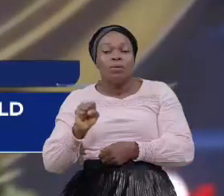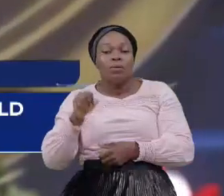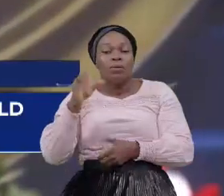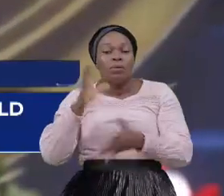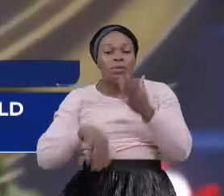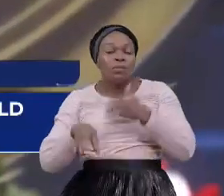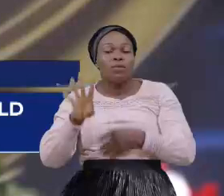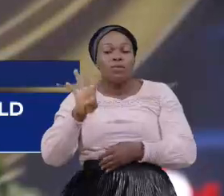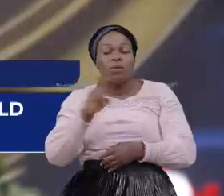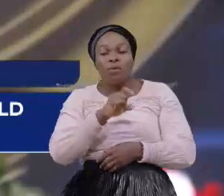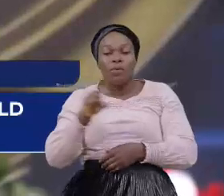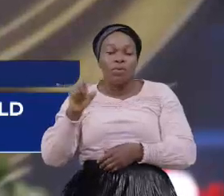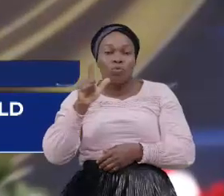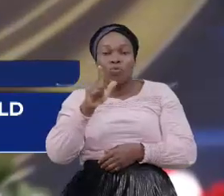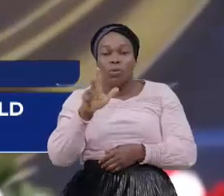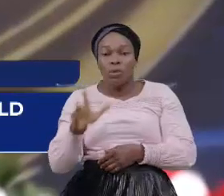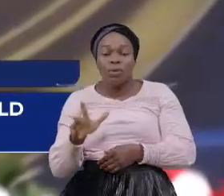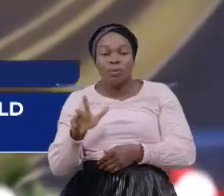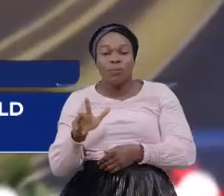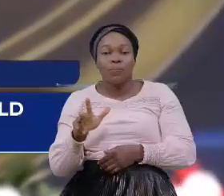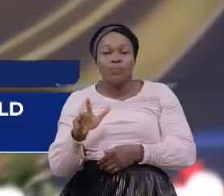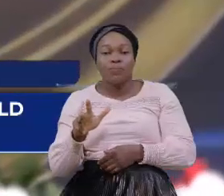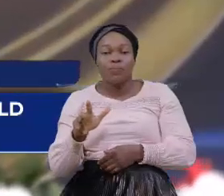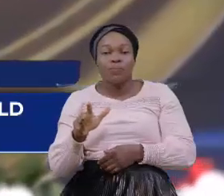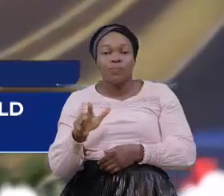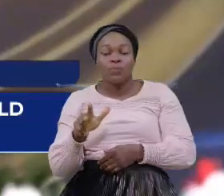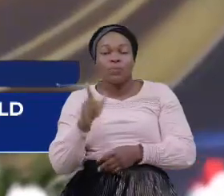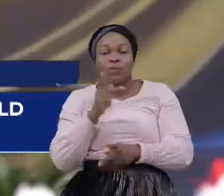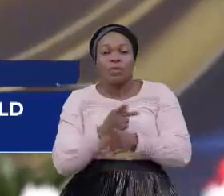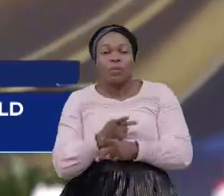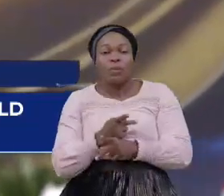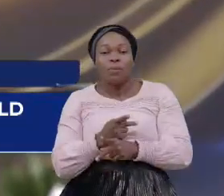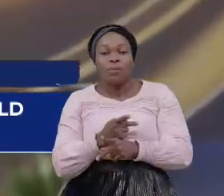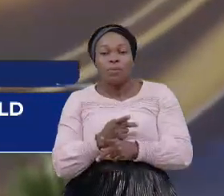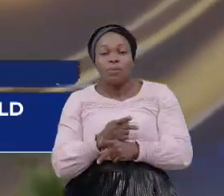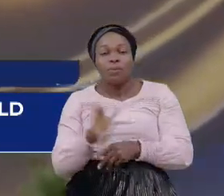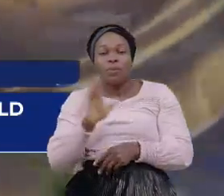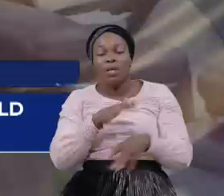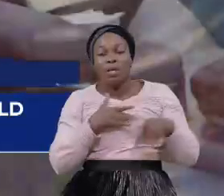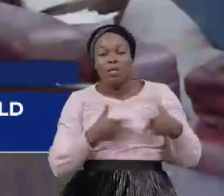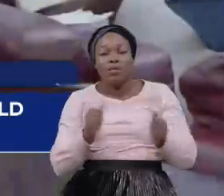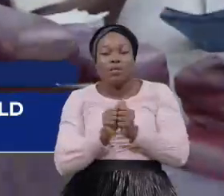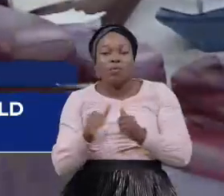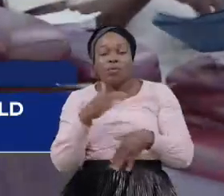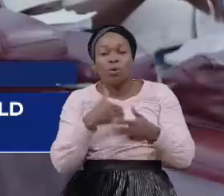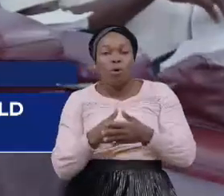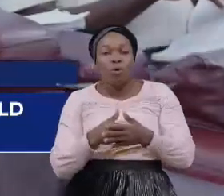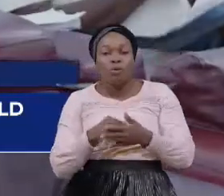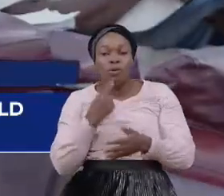chapter 4 verse 23, keep thine heart with all diligence, for